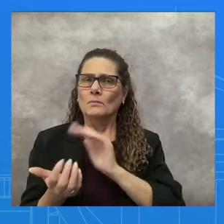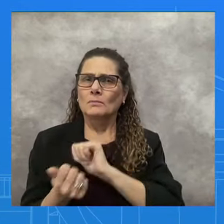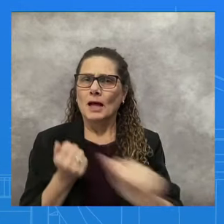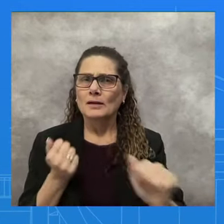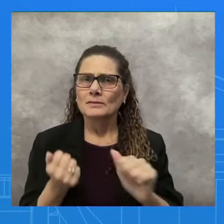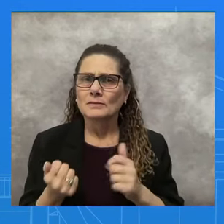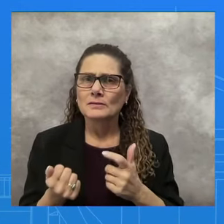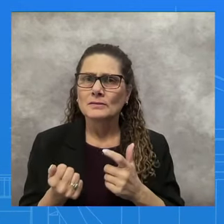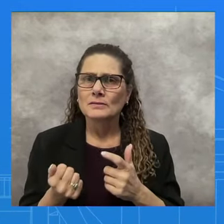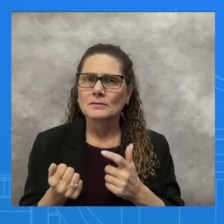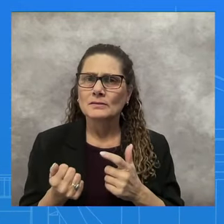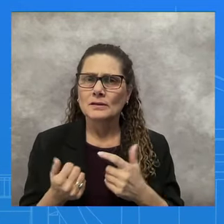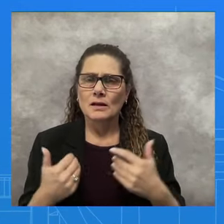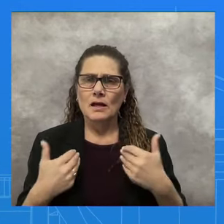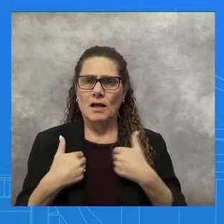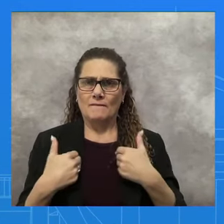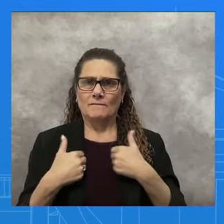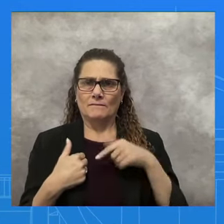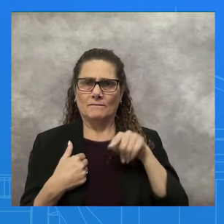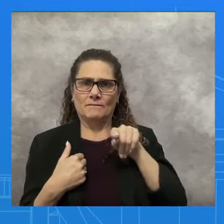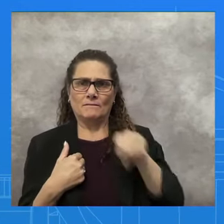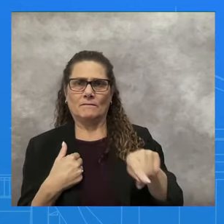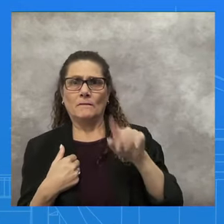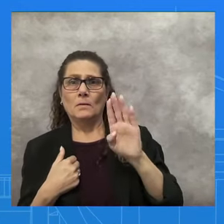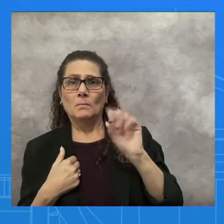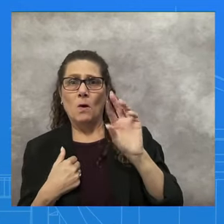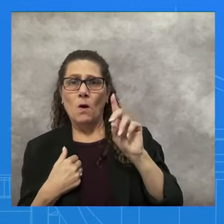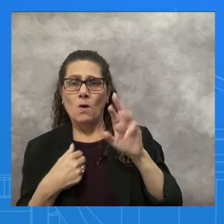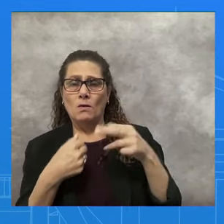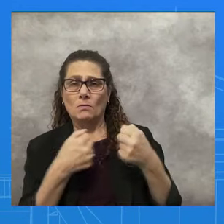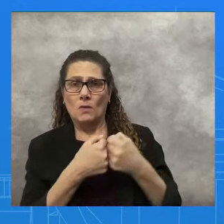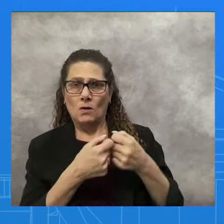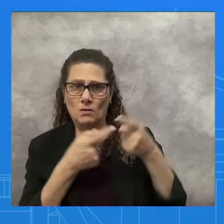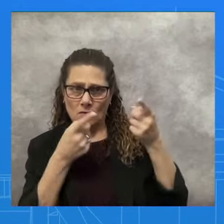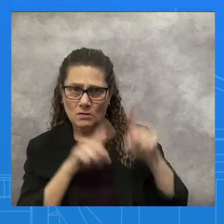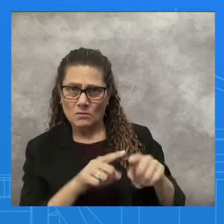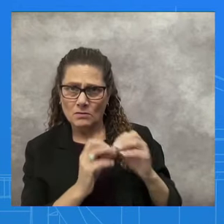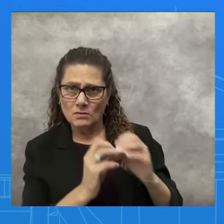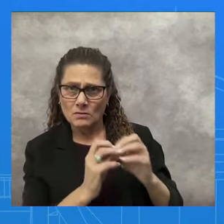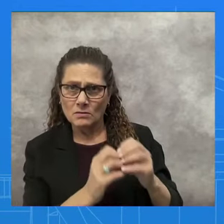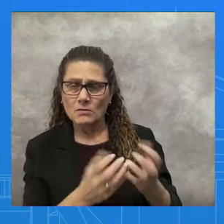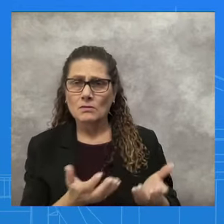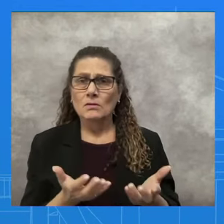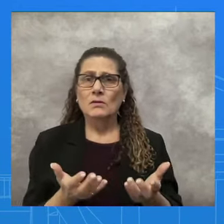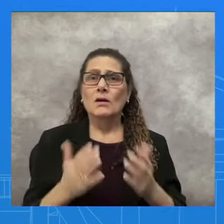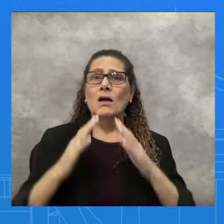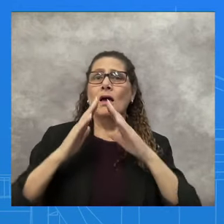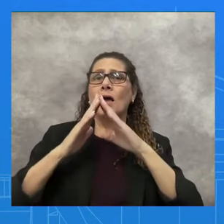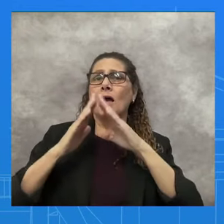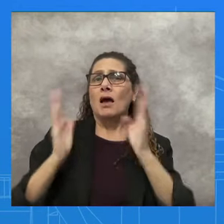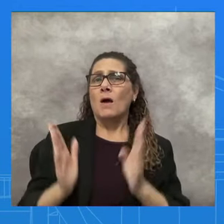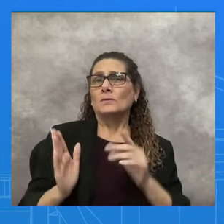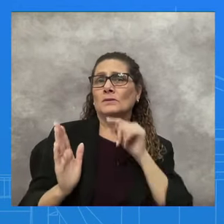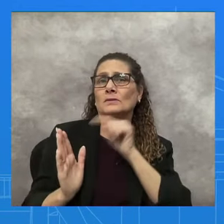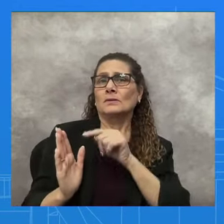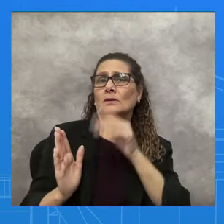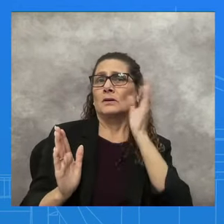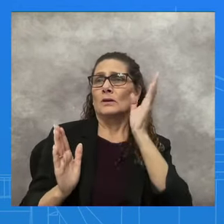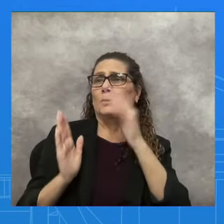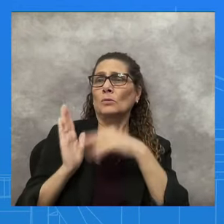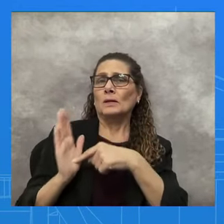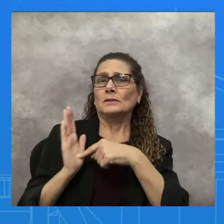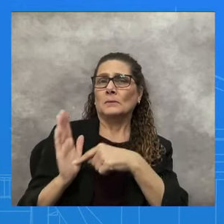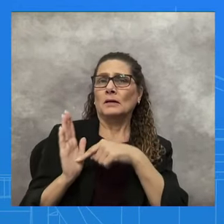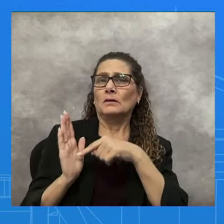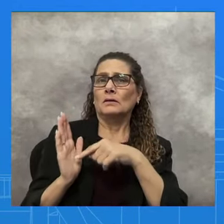that came out of the Senate. The House leadership, Speaker more specifically, did not want to deal with it. He killed that bill. I mean,